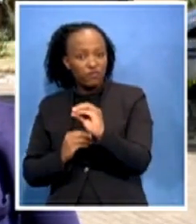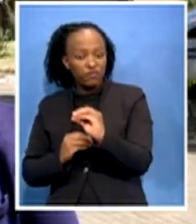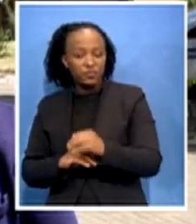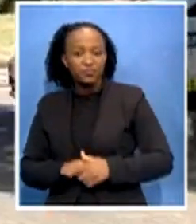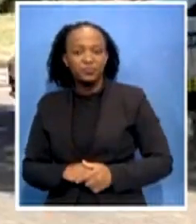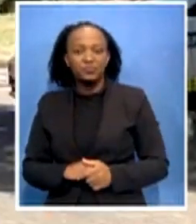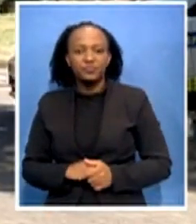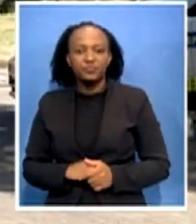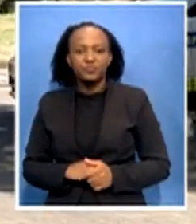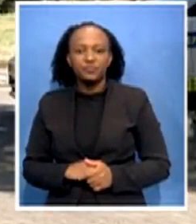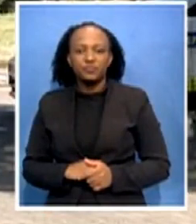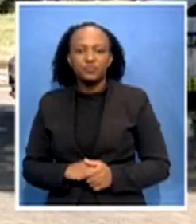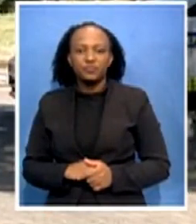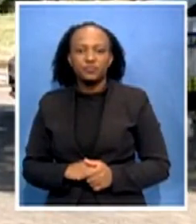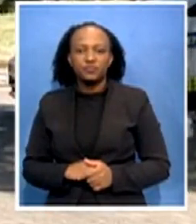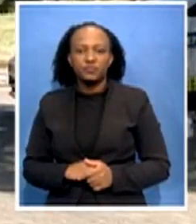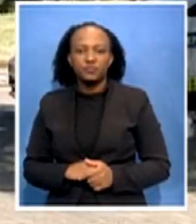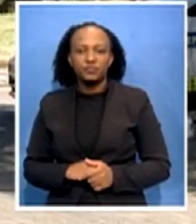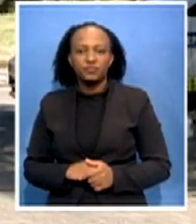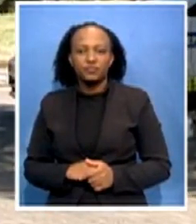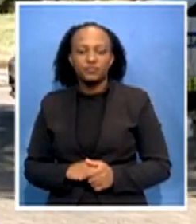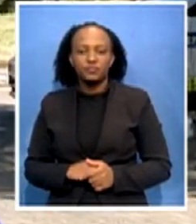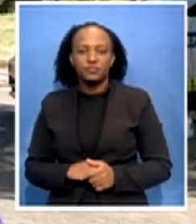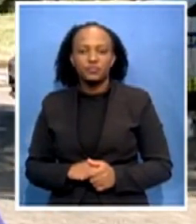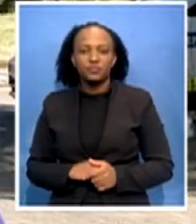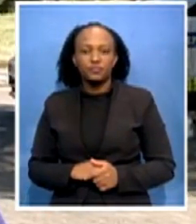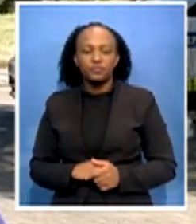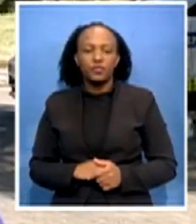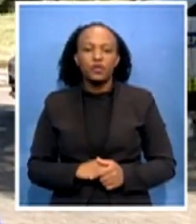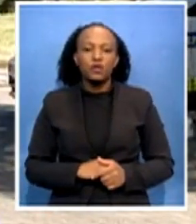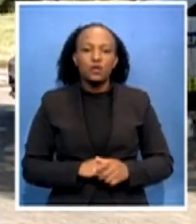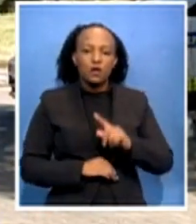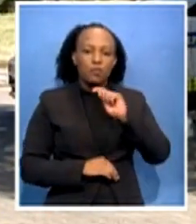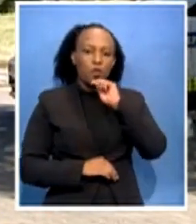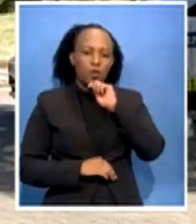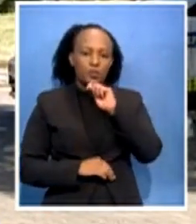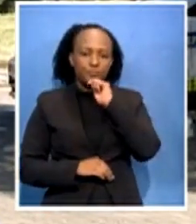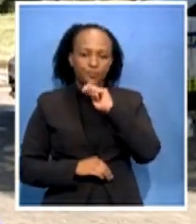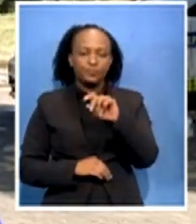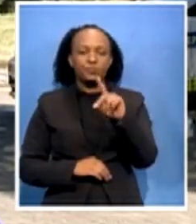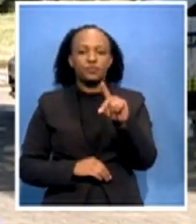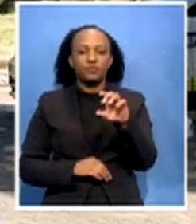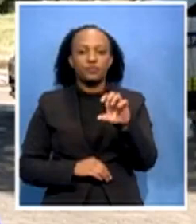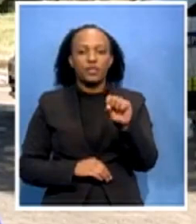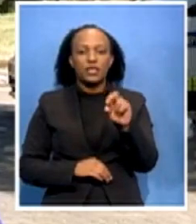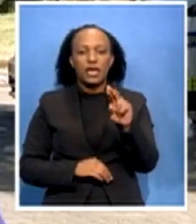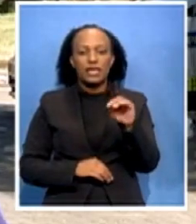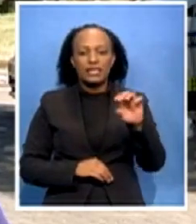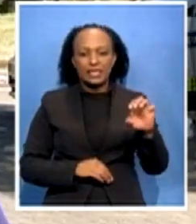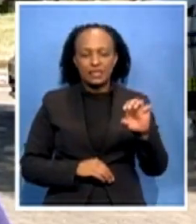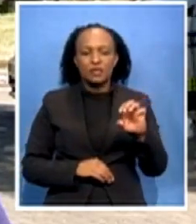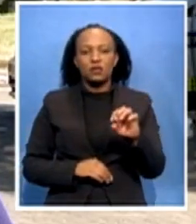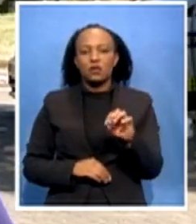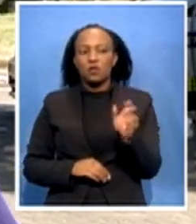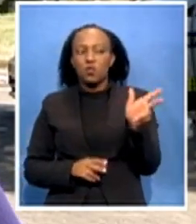Good morning, Desiree. According to what we are hearing on the ground, people are saying that actually the situation